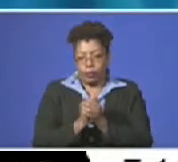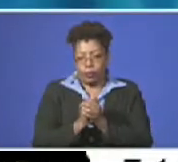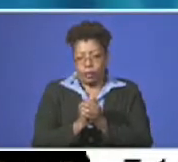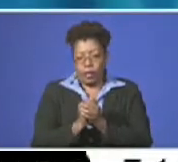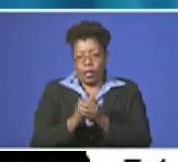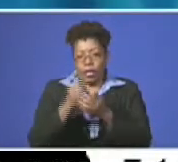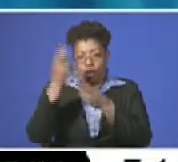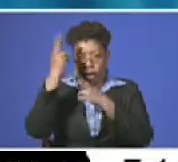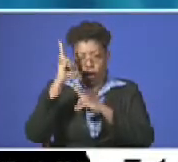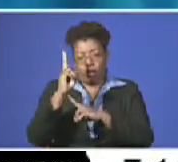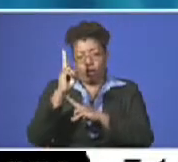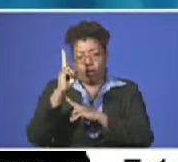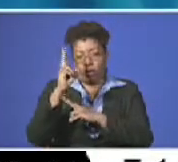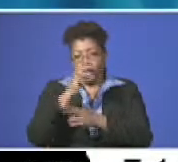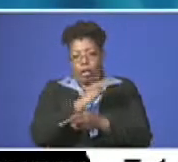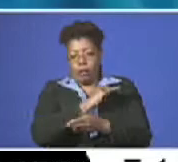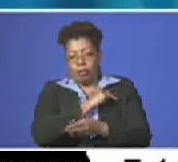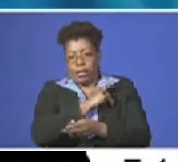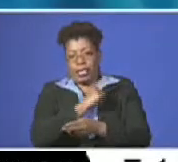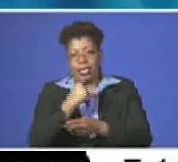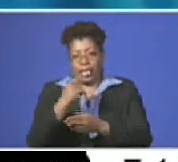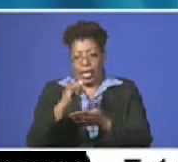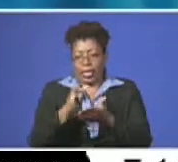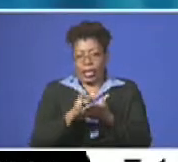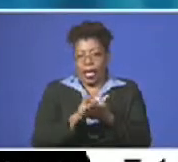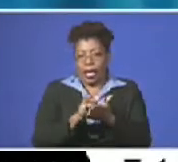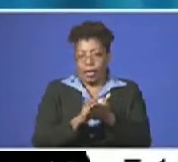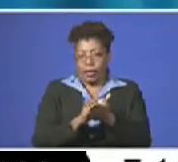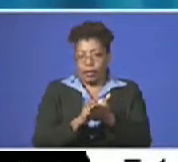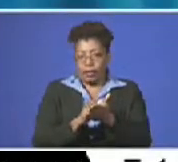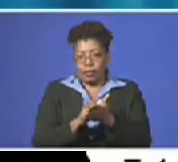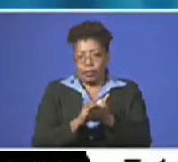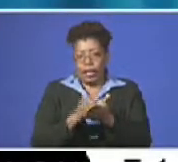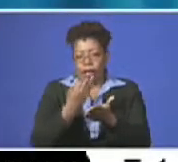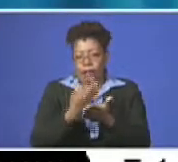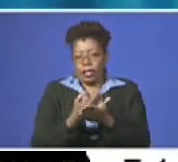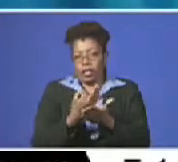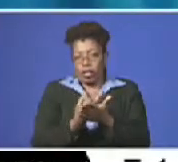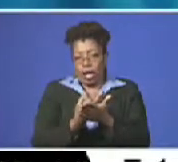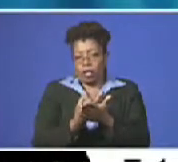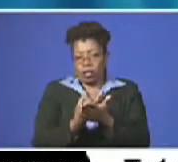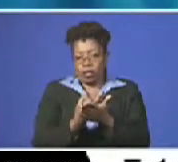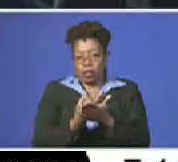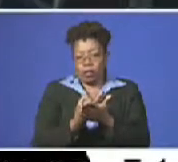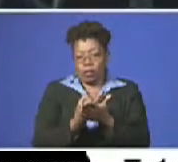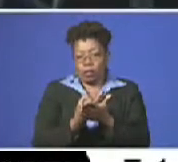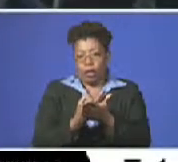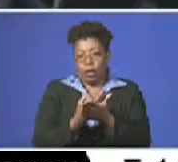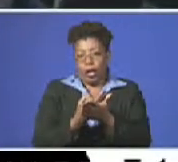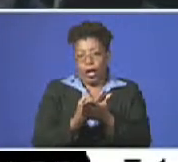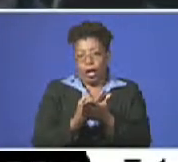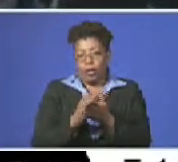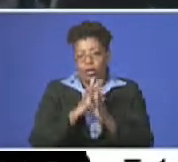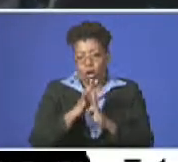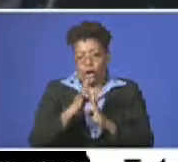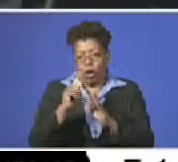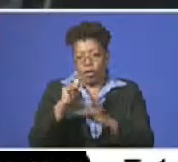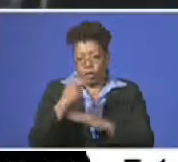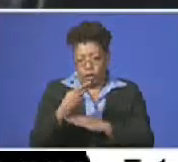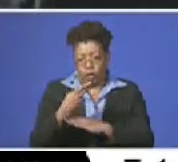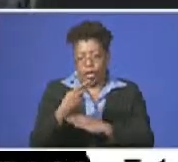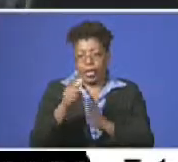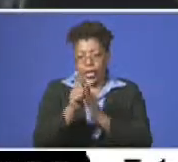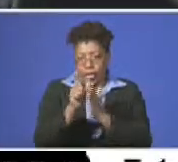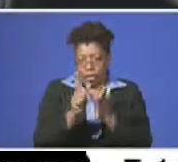Most Honorable Dr. Hubert Minnis, underscored in his virtual address at the Financial Services Symposium Thursday that although legislation has